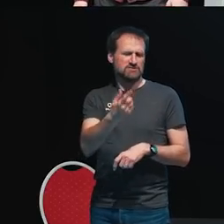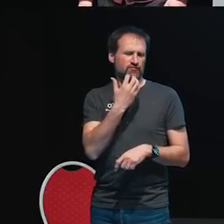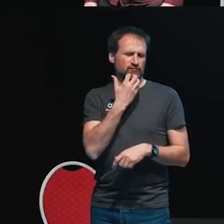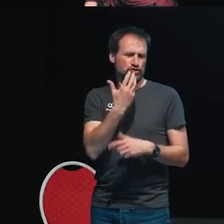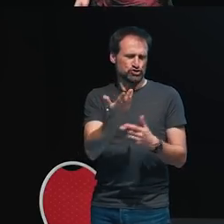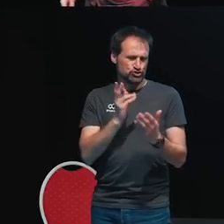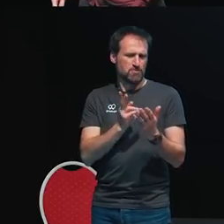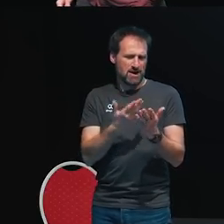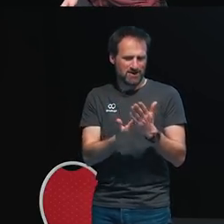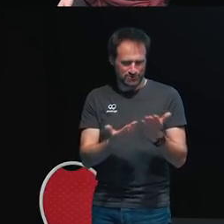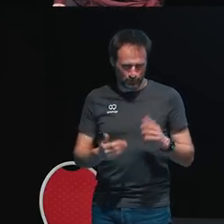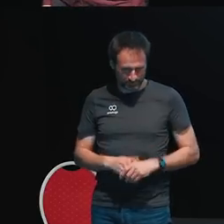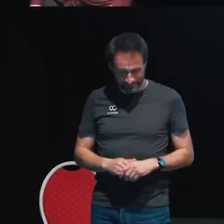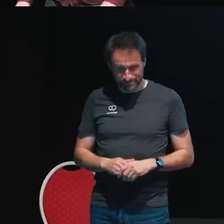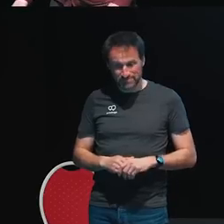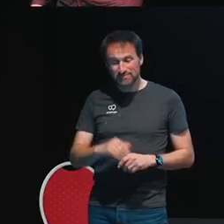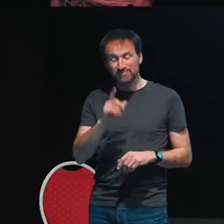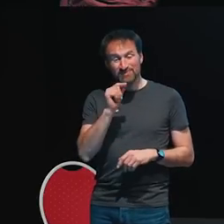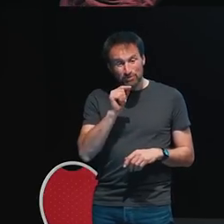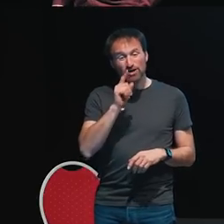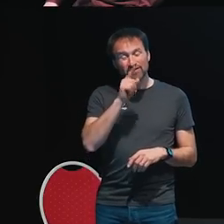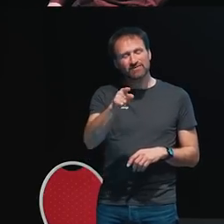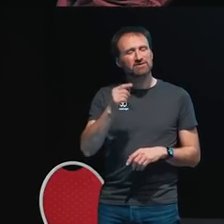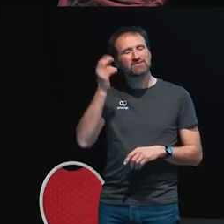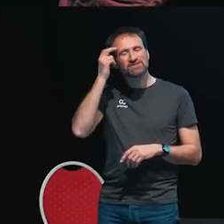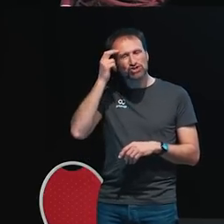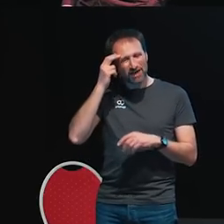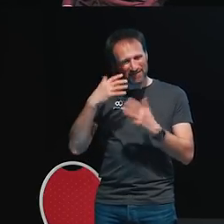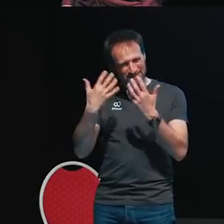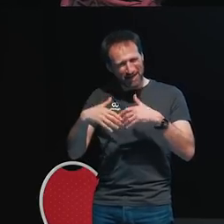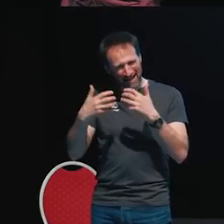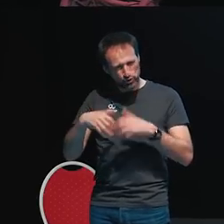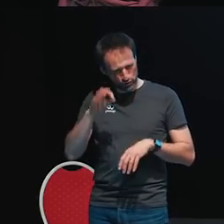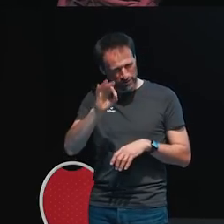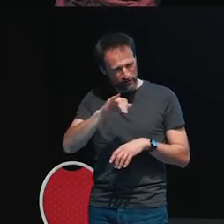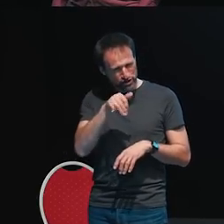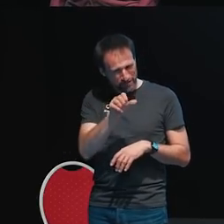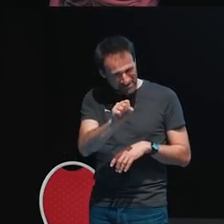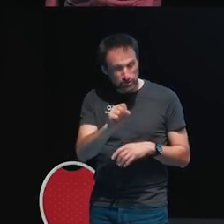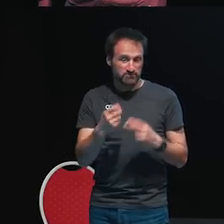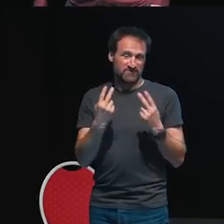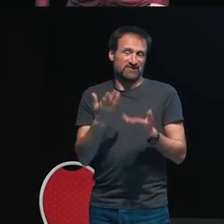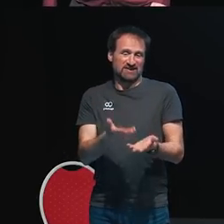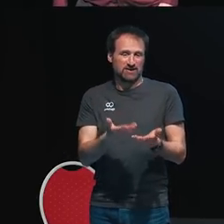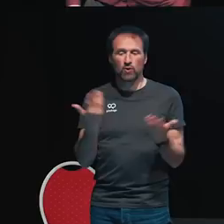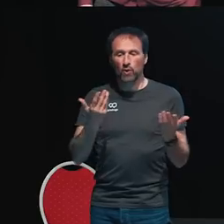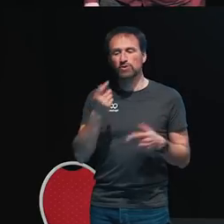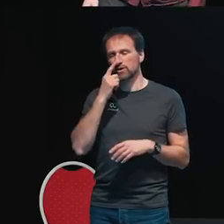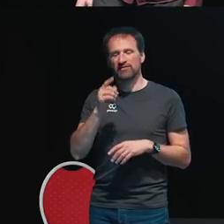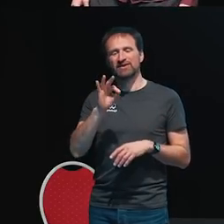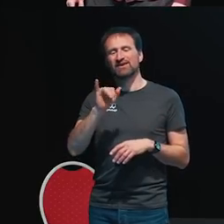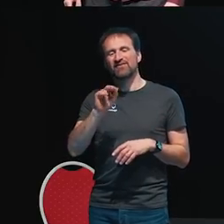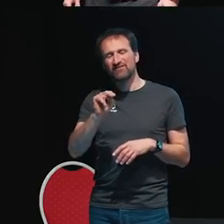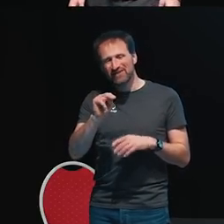matters whenever you do scientific computing in JavaScript, and it also matters when you work in